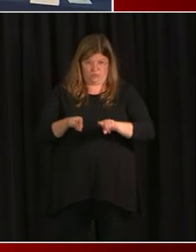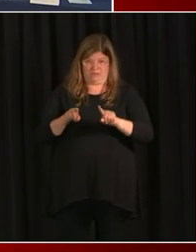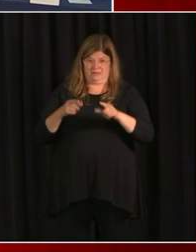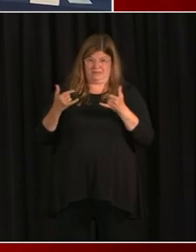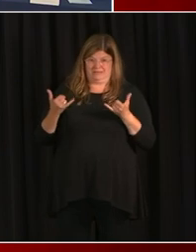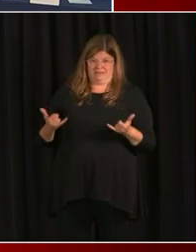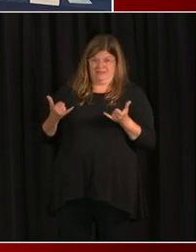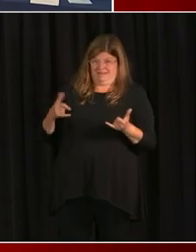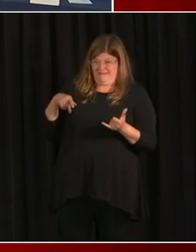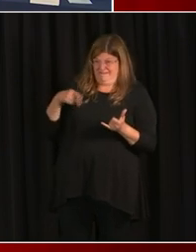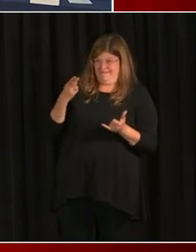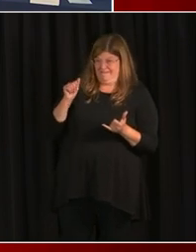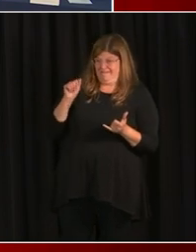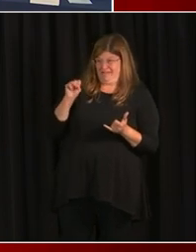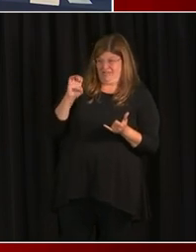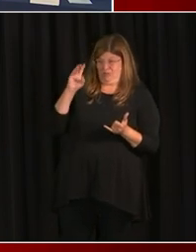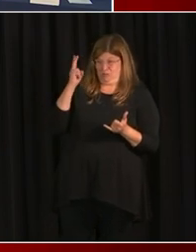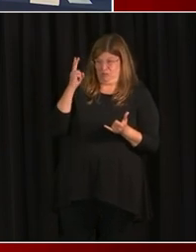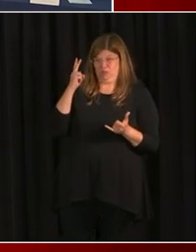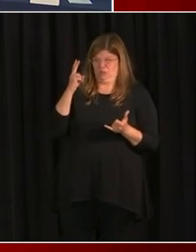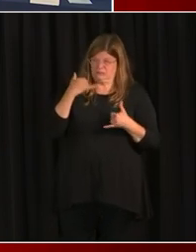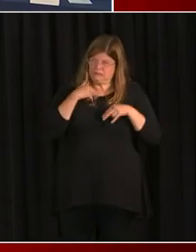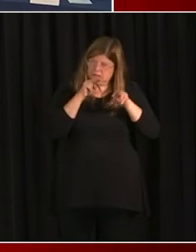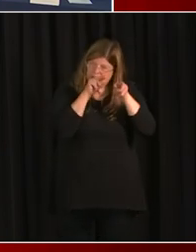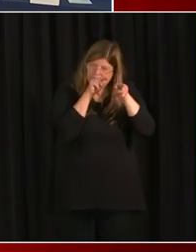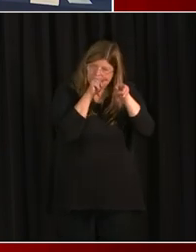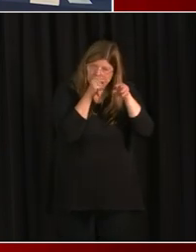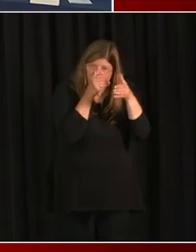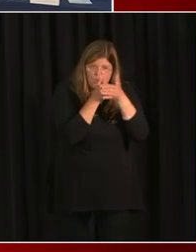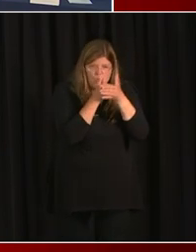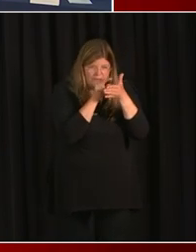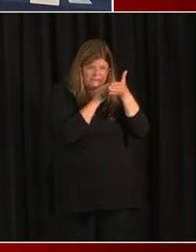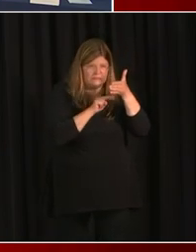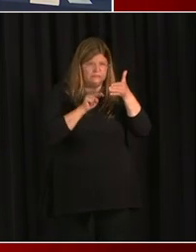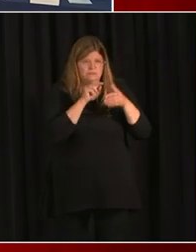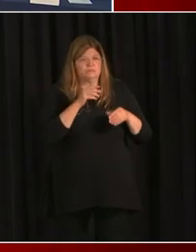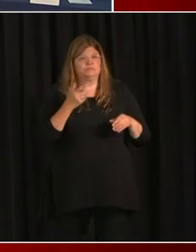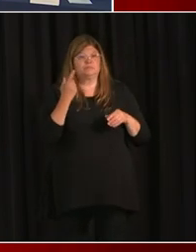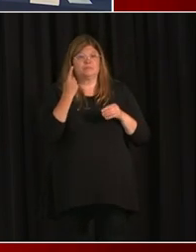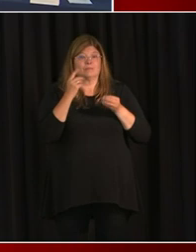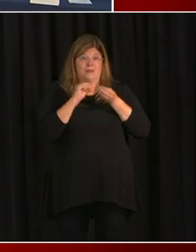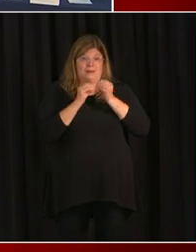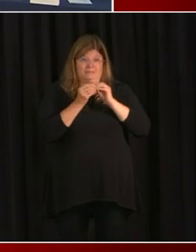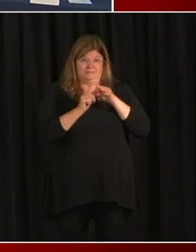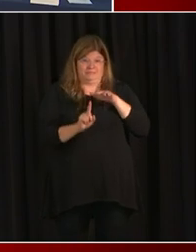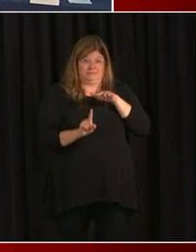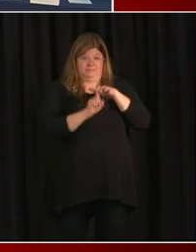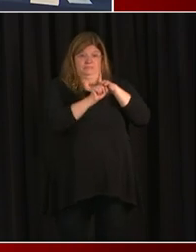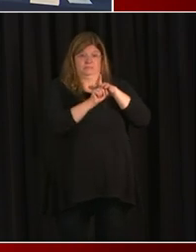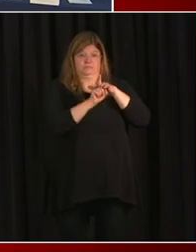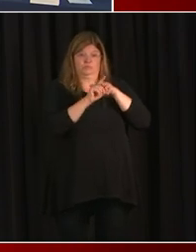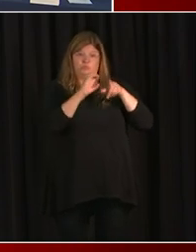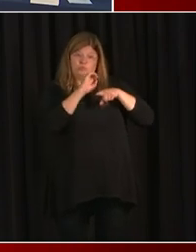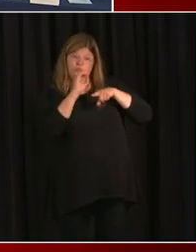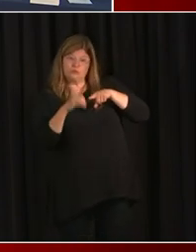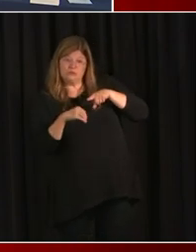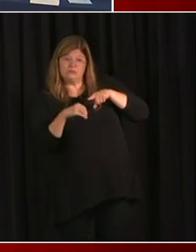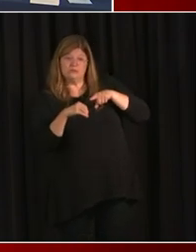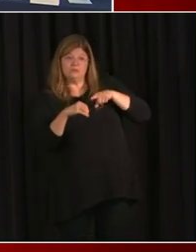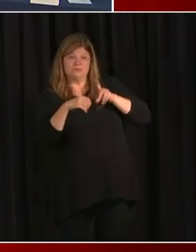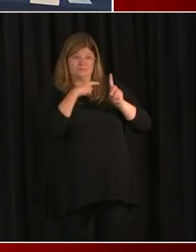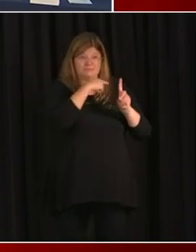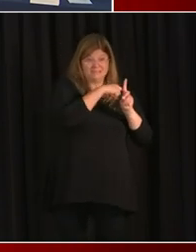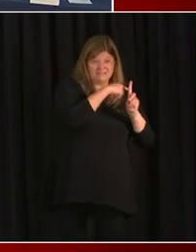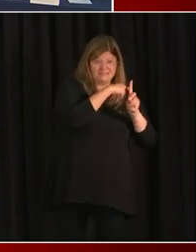phase 2. One of the metrics that will now appear on the dashboard is the percent of positive cases from quarantine